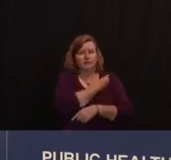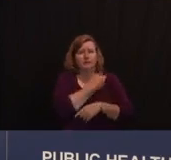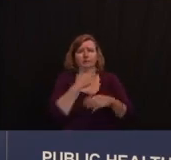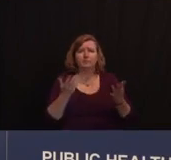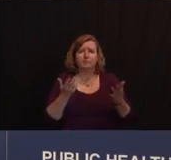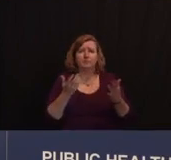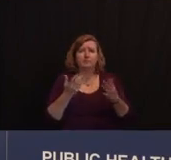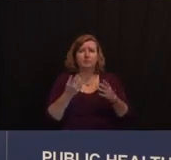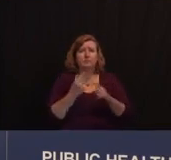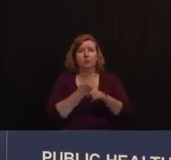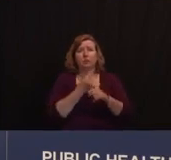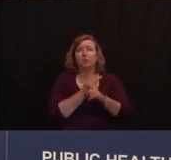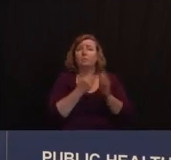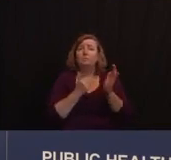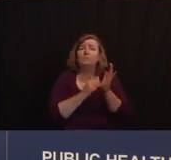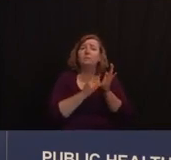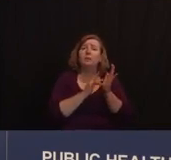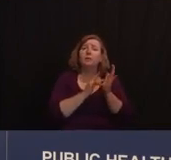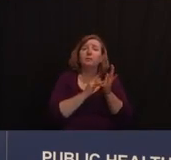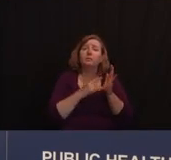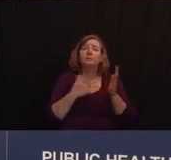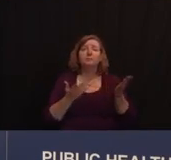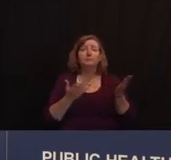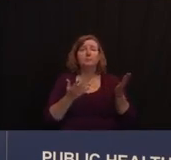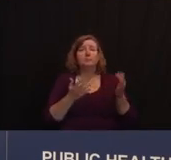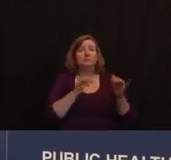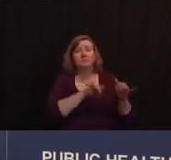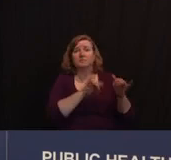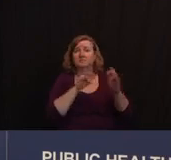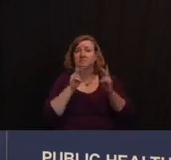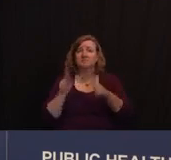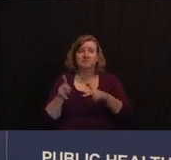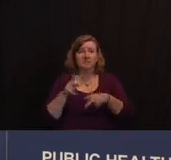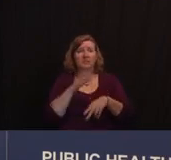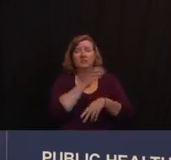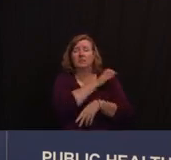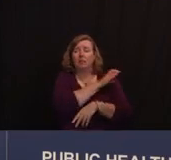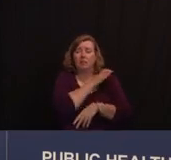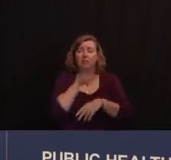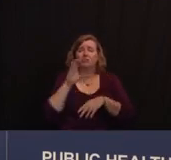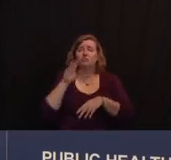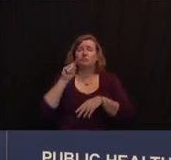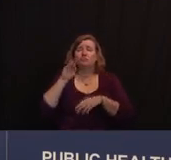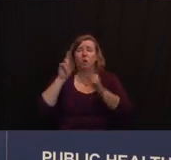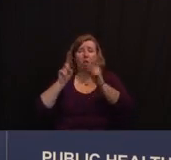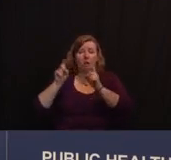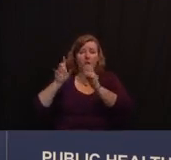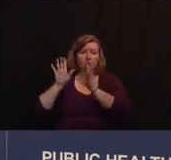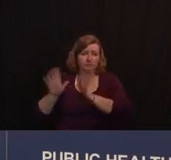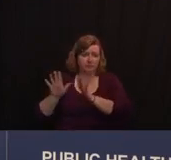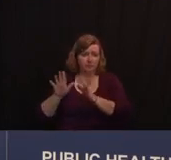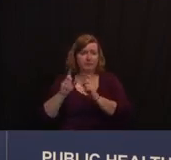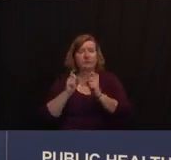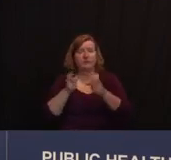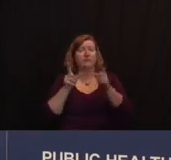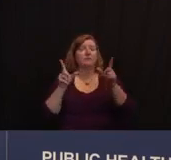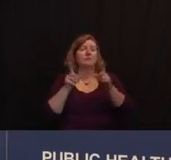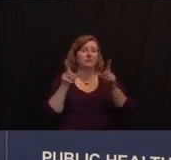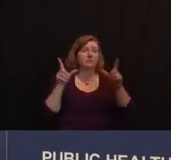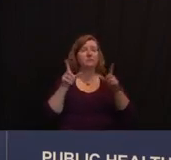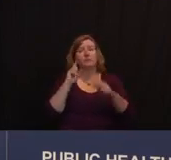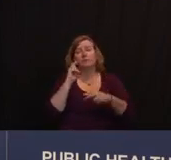medications, it's the same thing when they do clinical trials, and then post-licensure, usually it's licensure, then they're